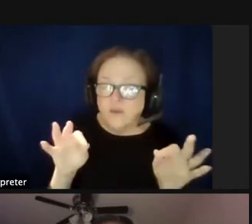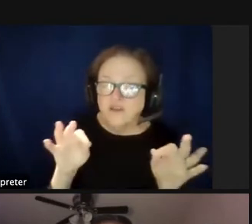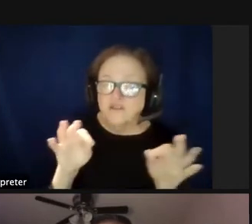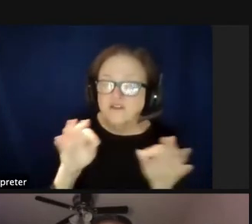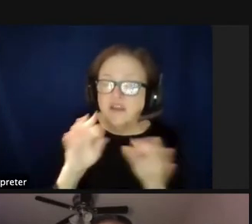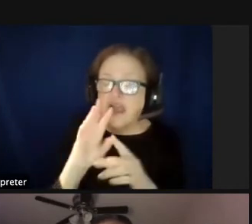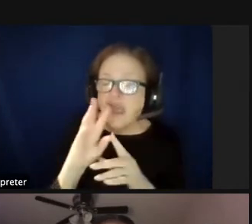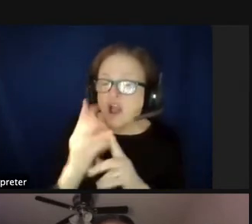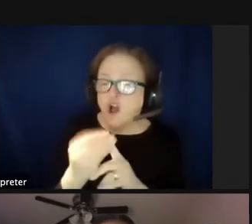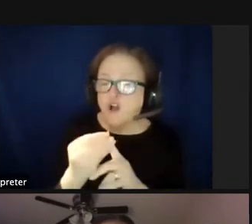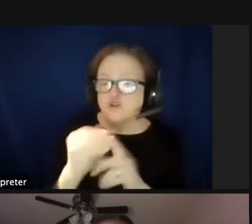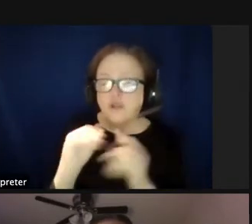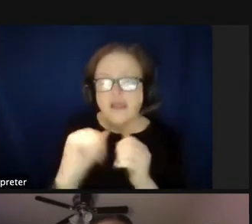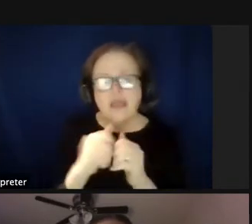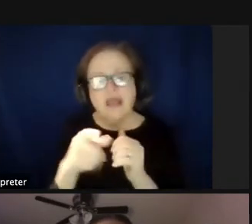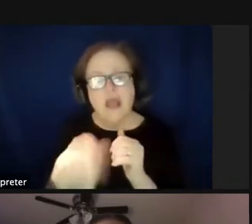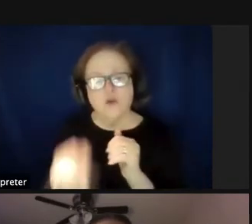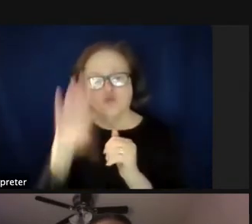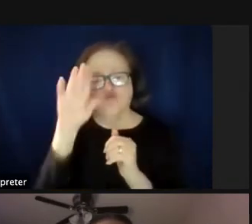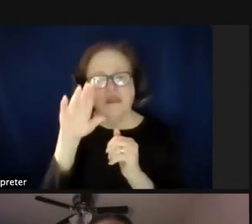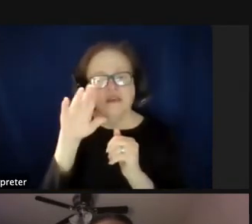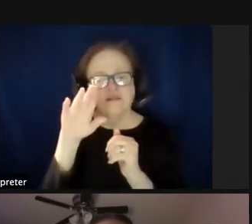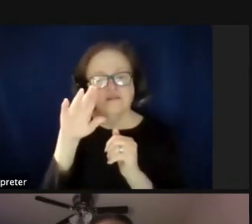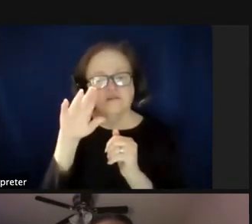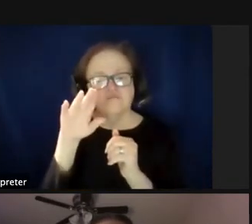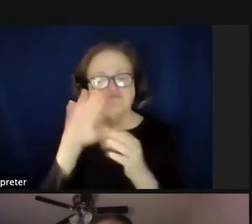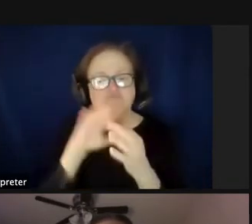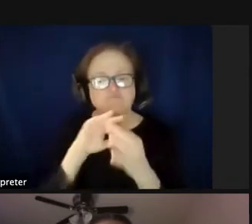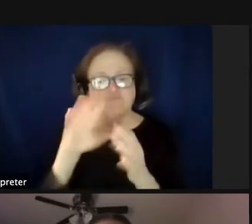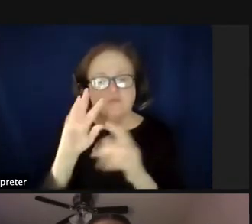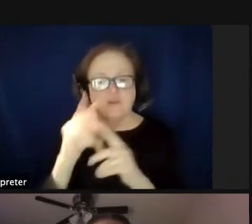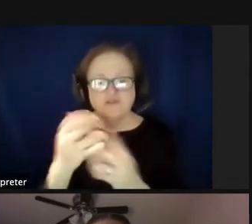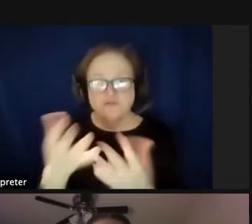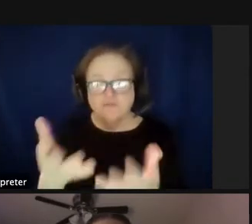how were you raised? And culturally, how are raised?